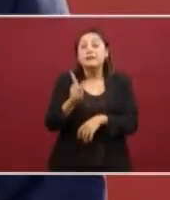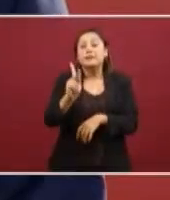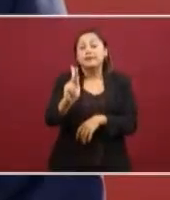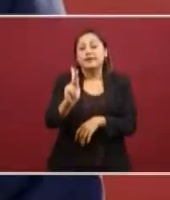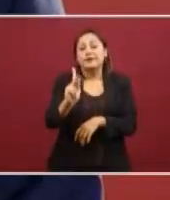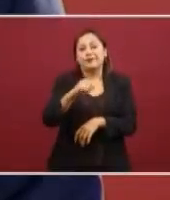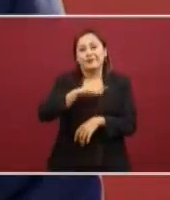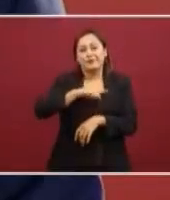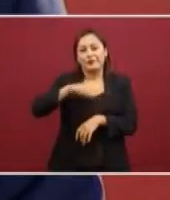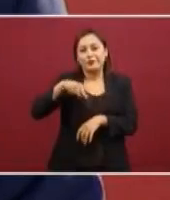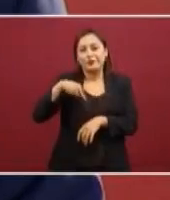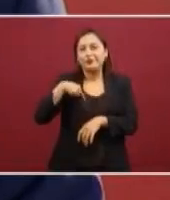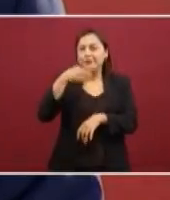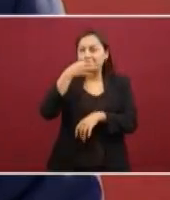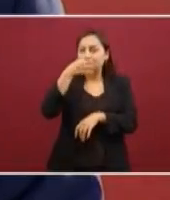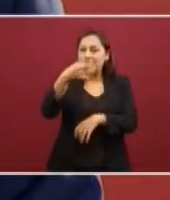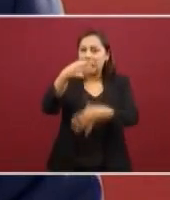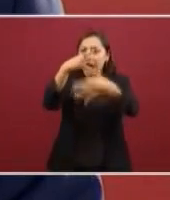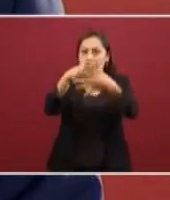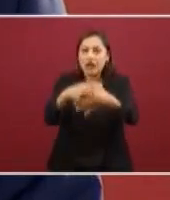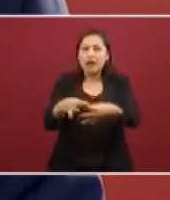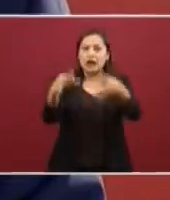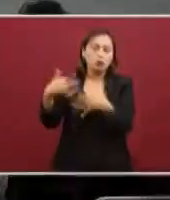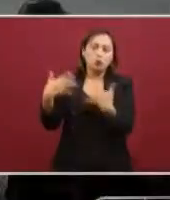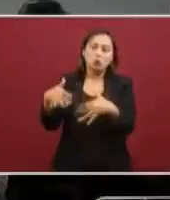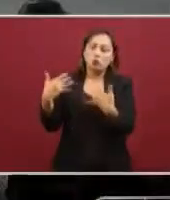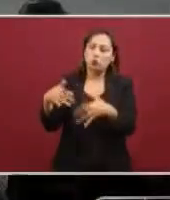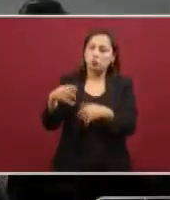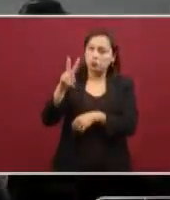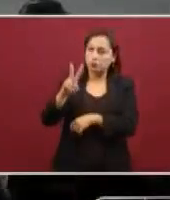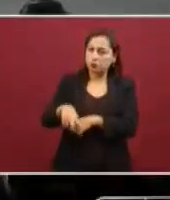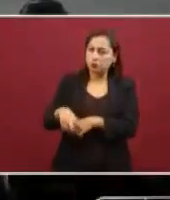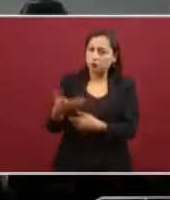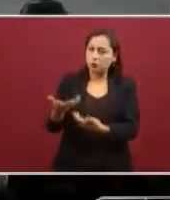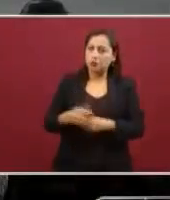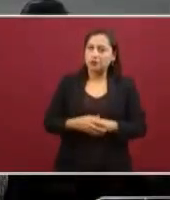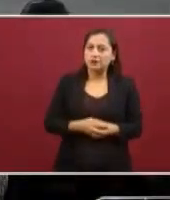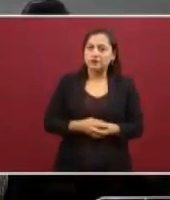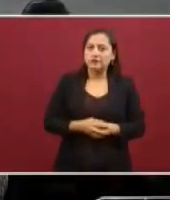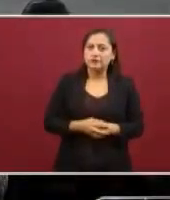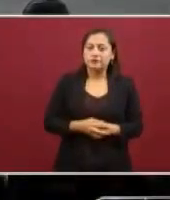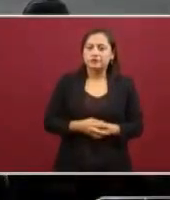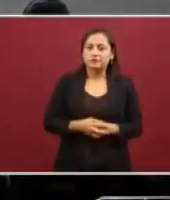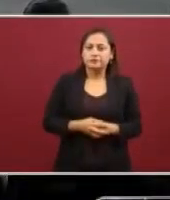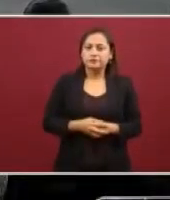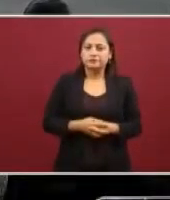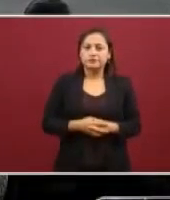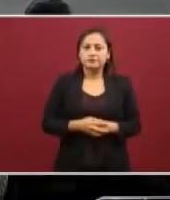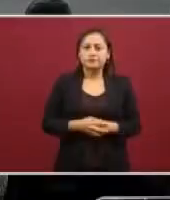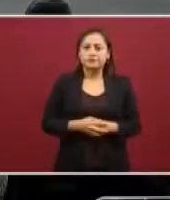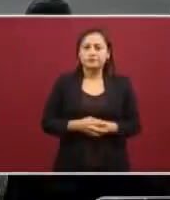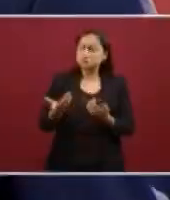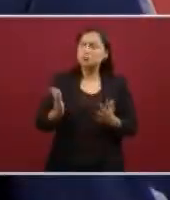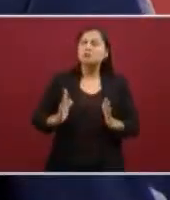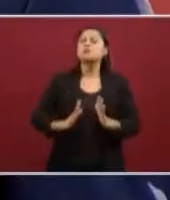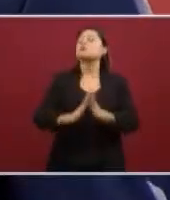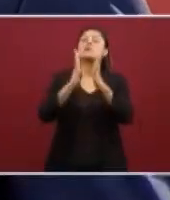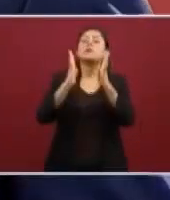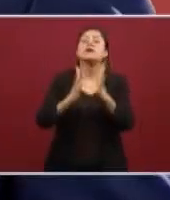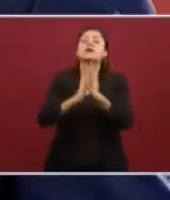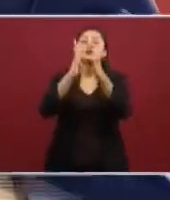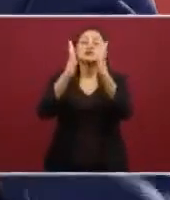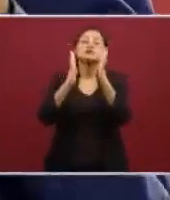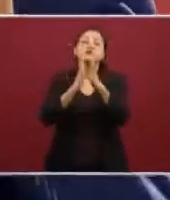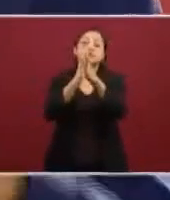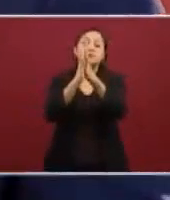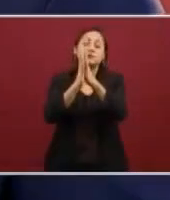We have insisted that we must address the causes, that we must support the Central American countries to have productive activities, employment, that there is